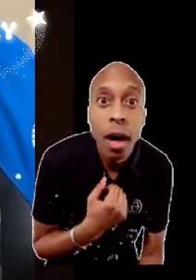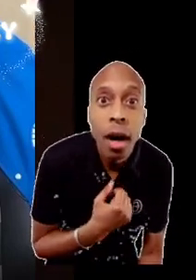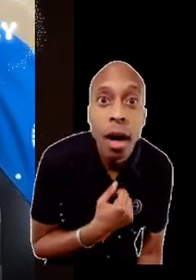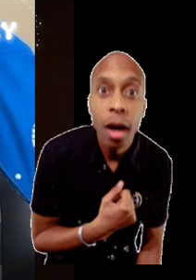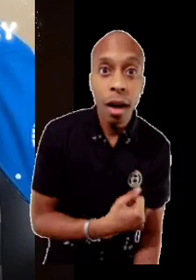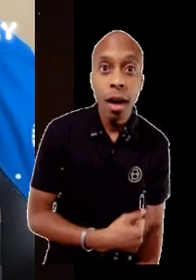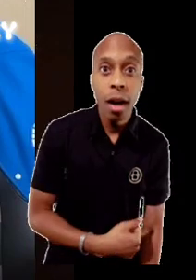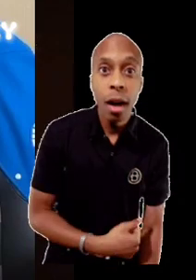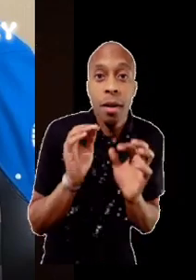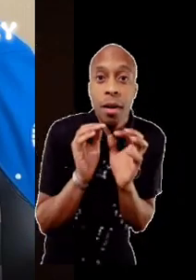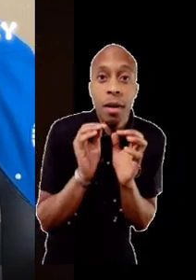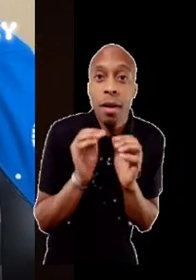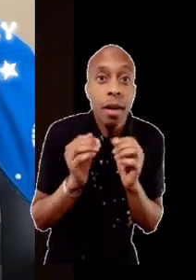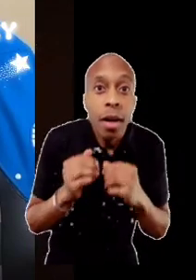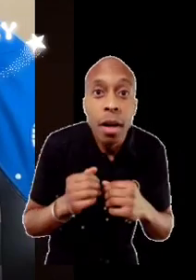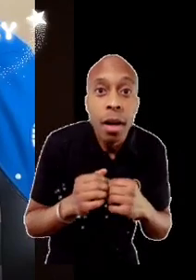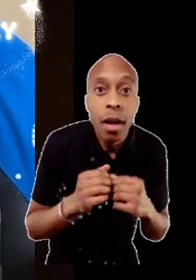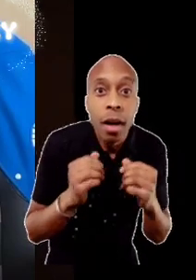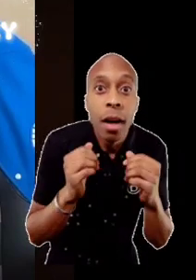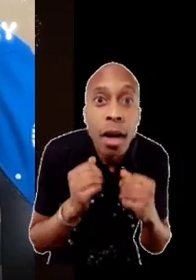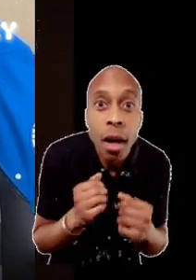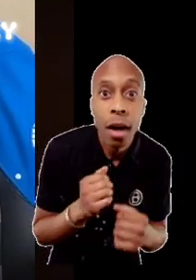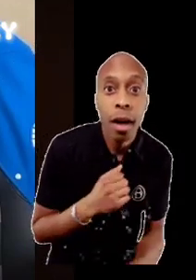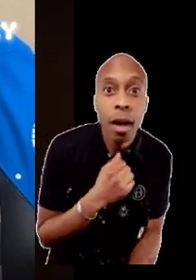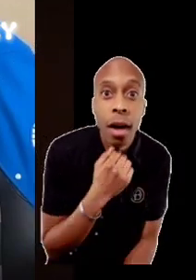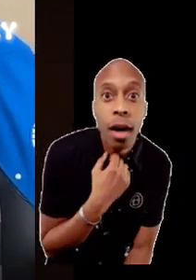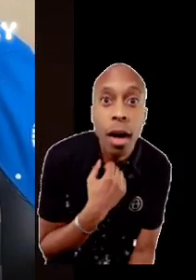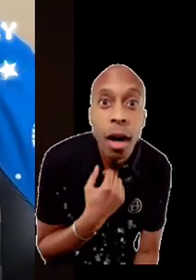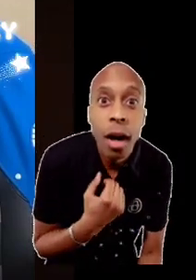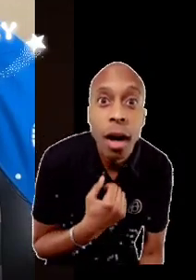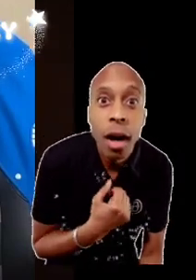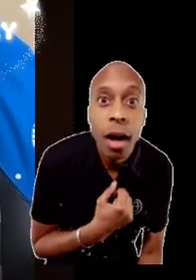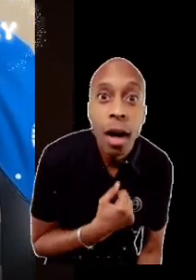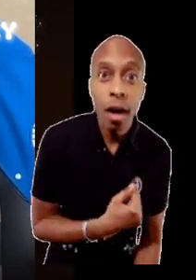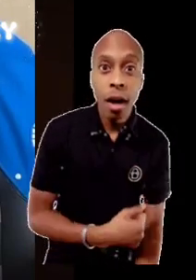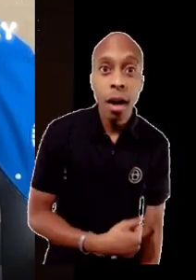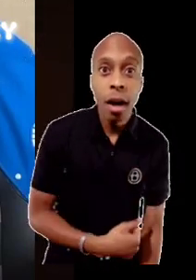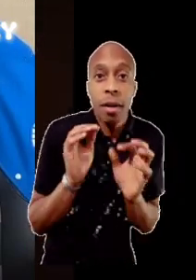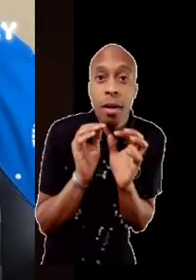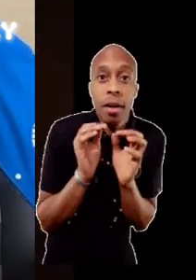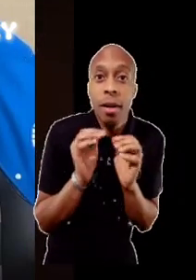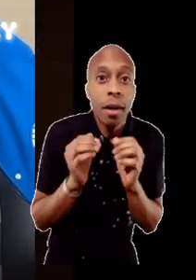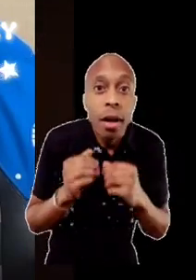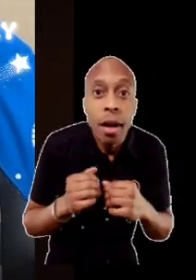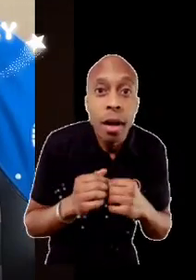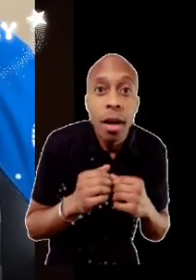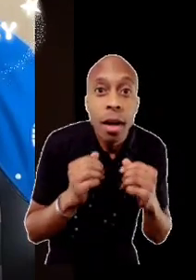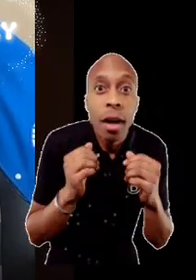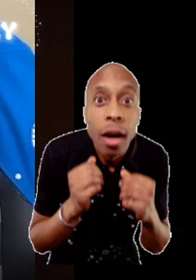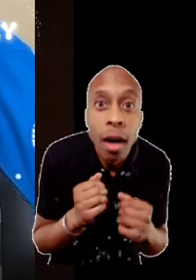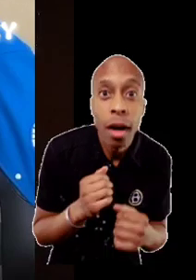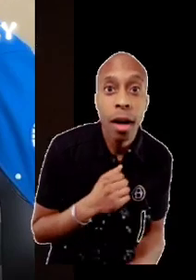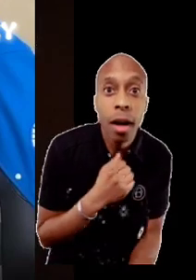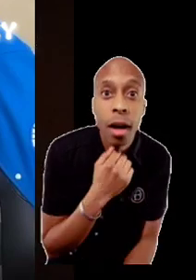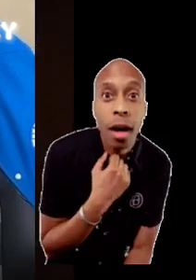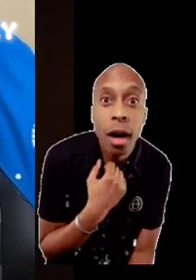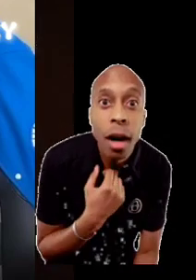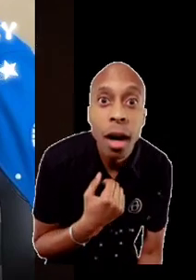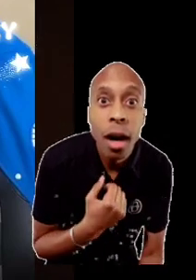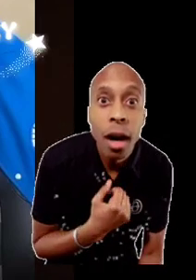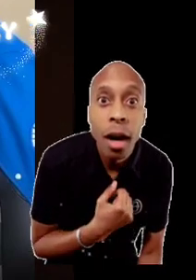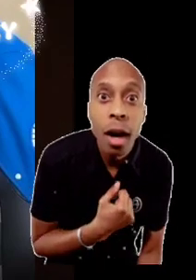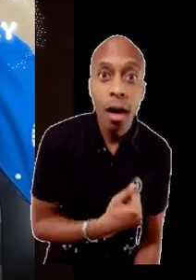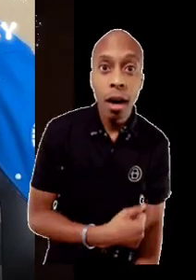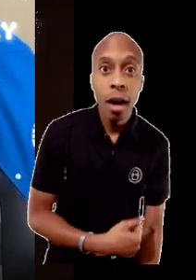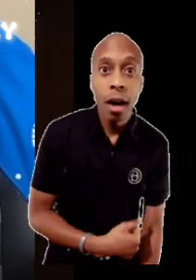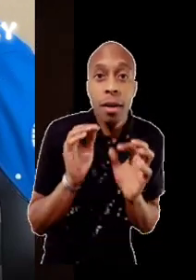Hold. Oh me, make them go on. So the Lord can shine more. I don't know what I'm do it for. You can't tell so